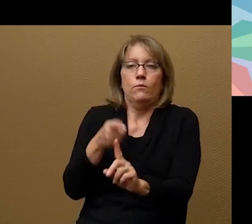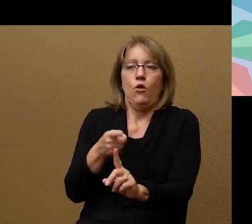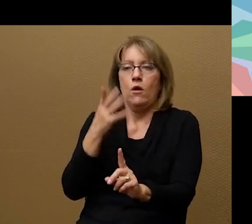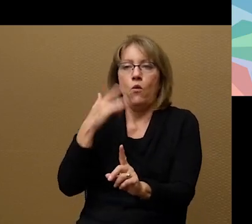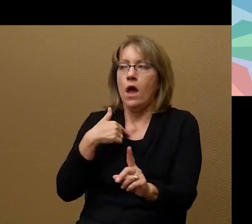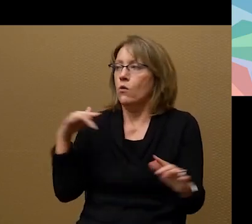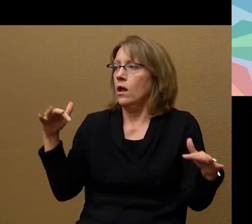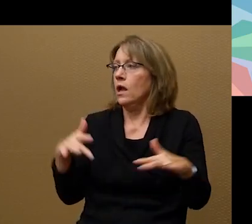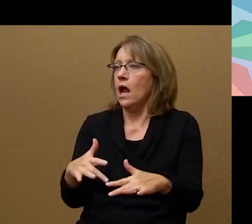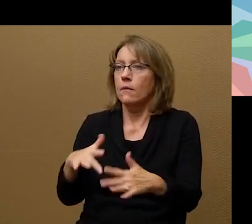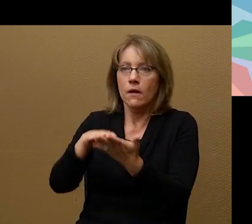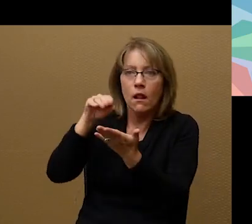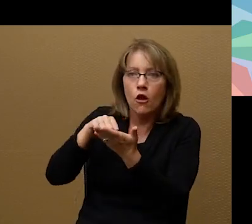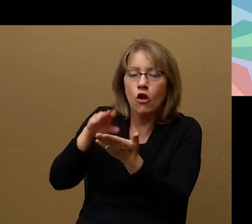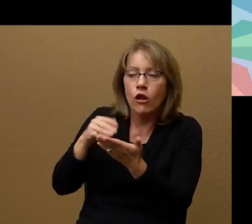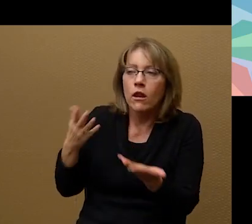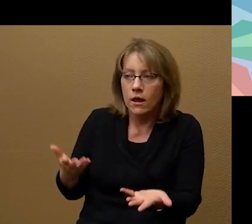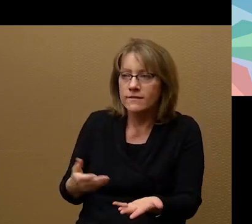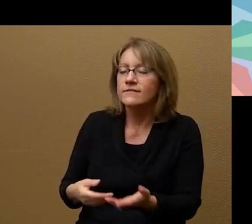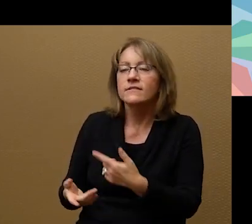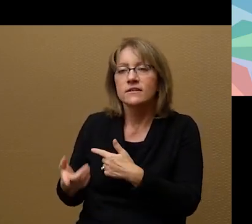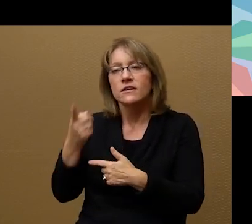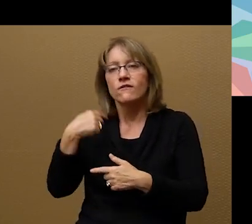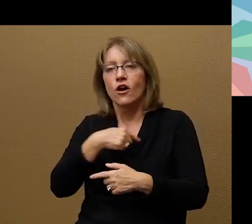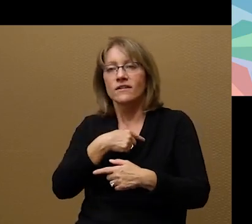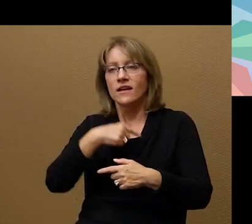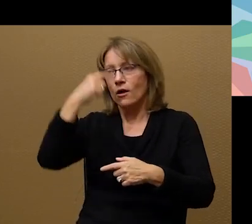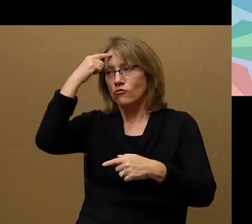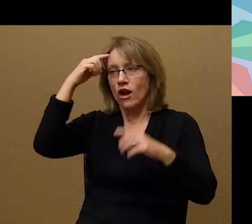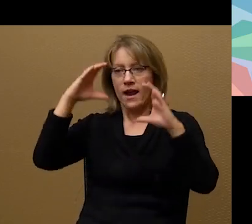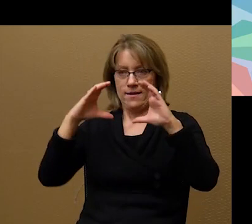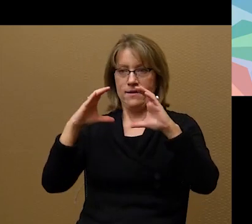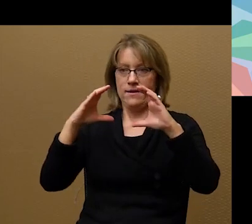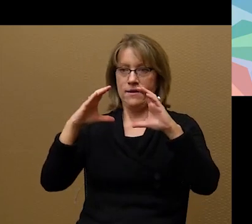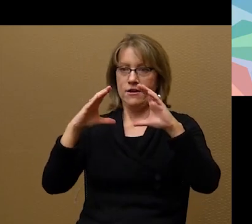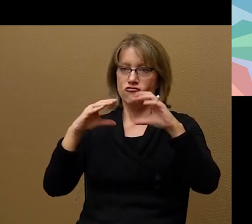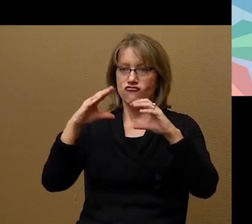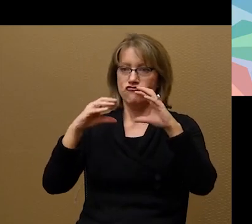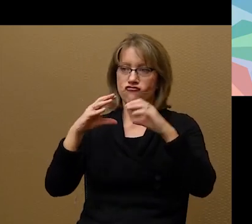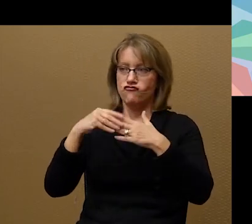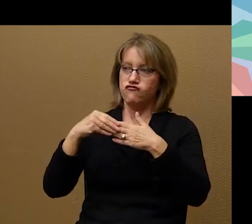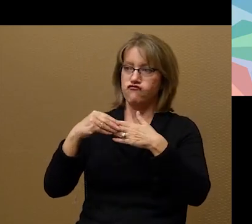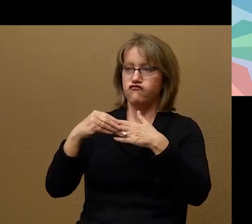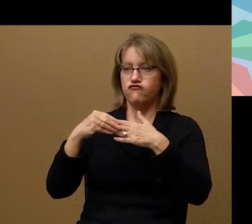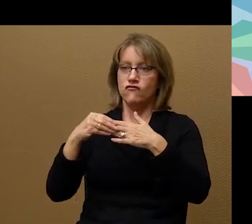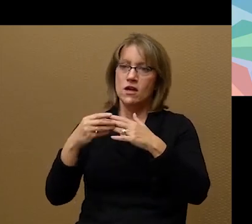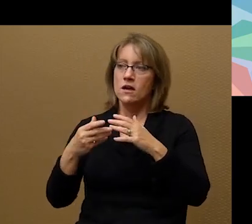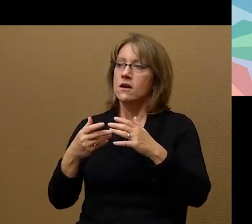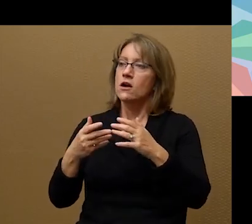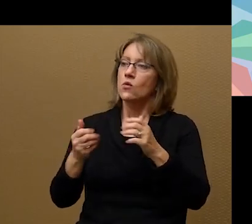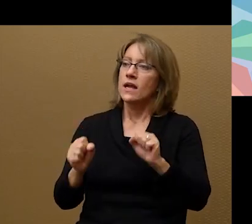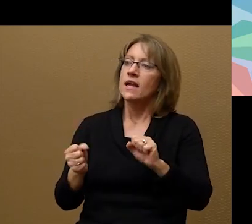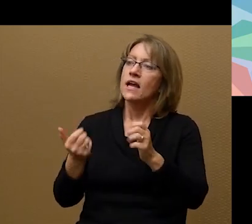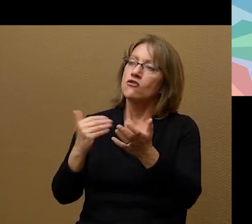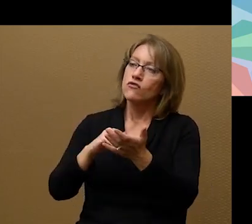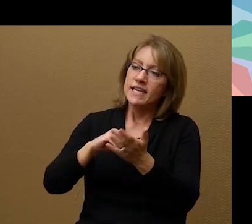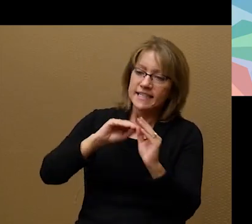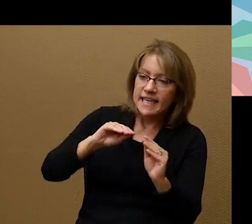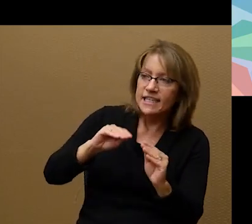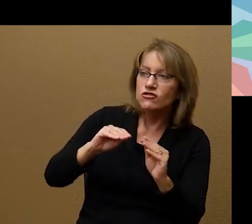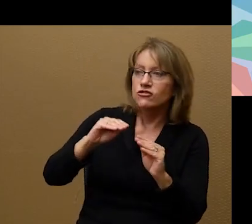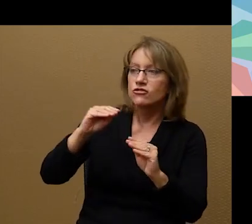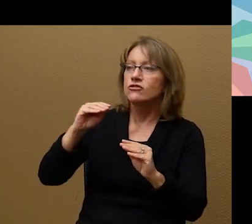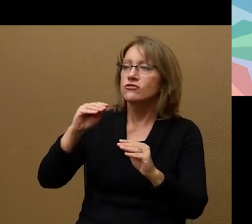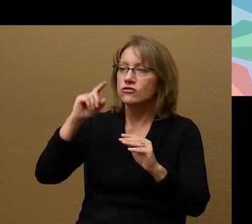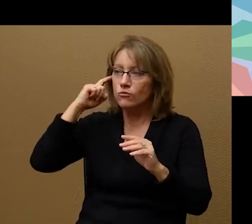This is for us. The brain is plastic, it's moldable. We can rewire it, we can retrain it, we can reteach it. There are